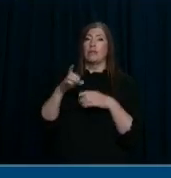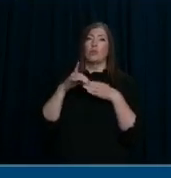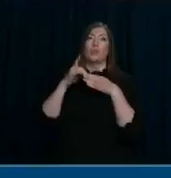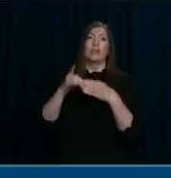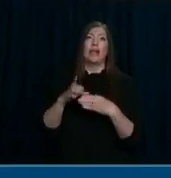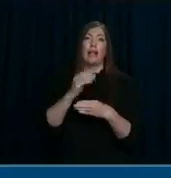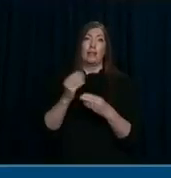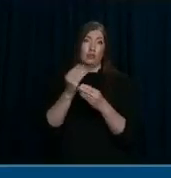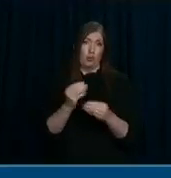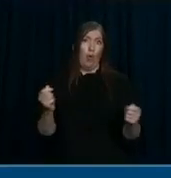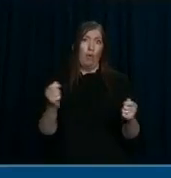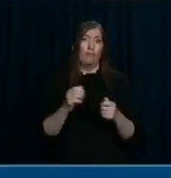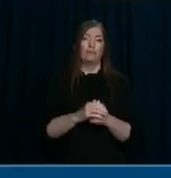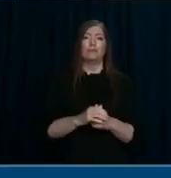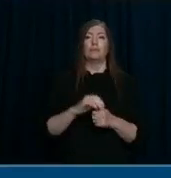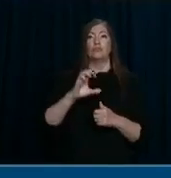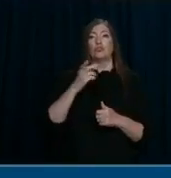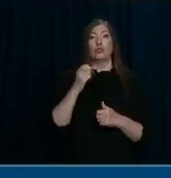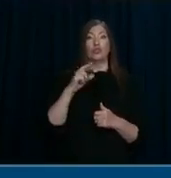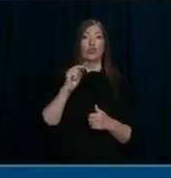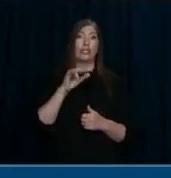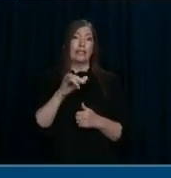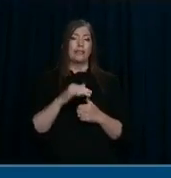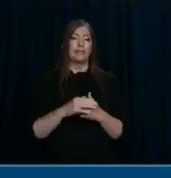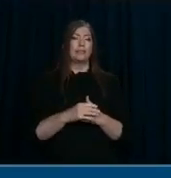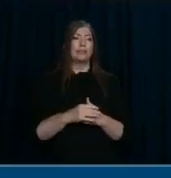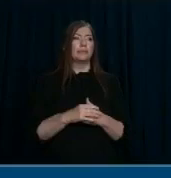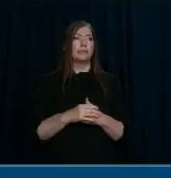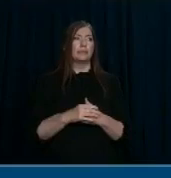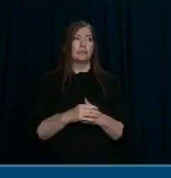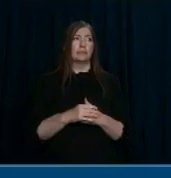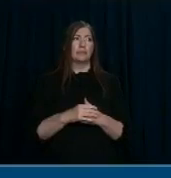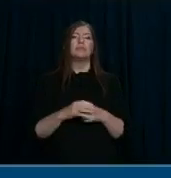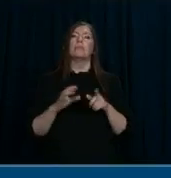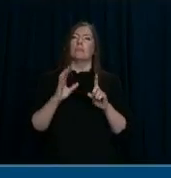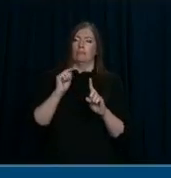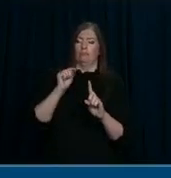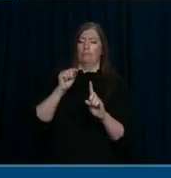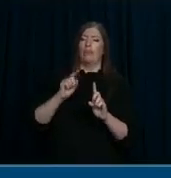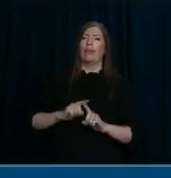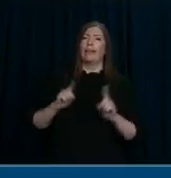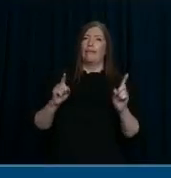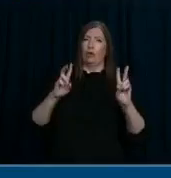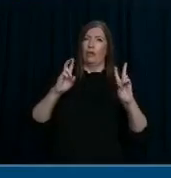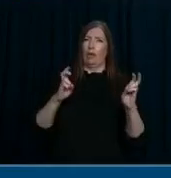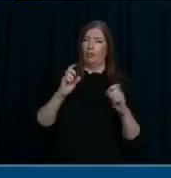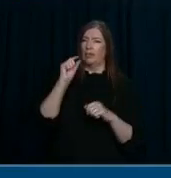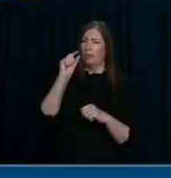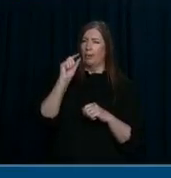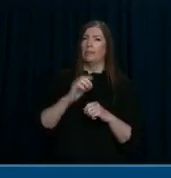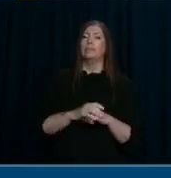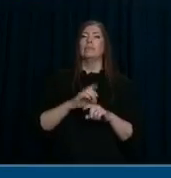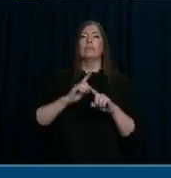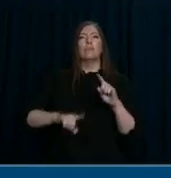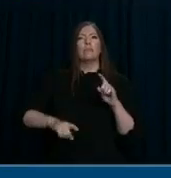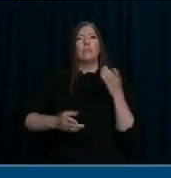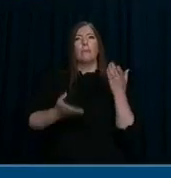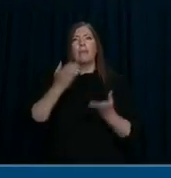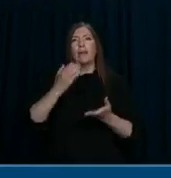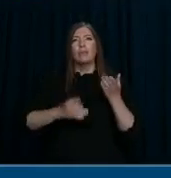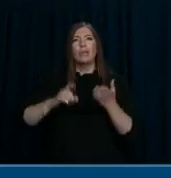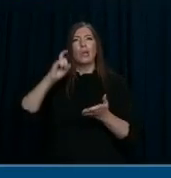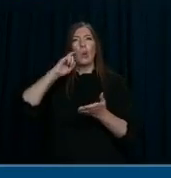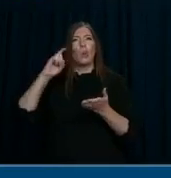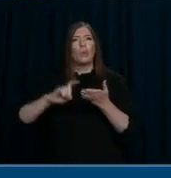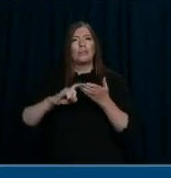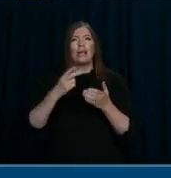solve. Mr. Cherney, well, I'm going to move to a slightly different topic, but as you may have noticed, the House is in a